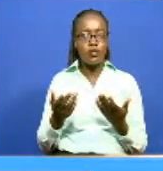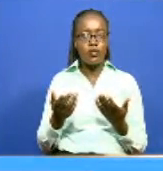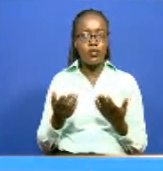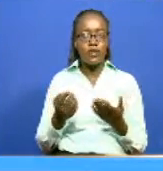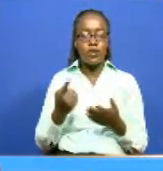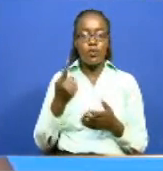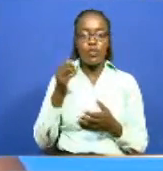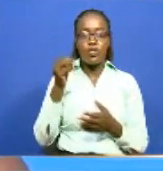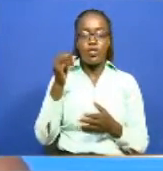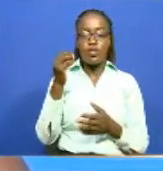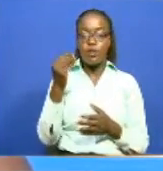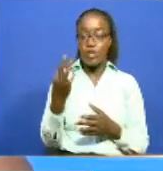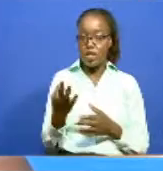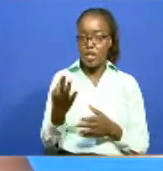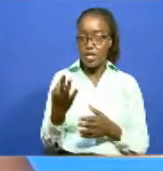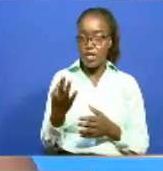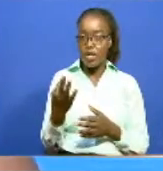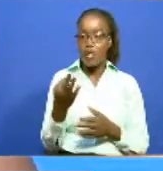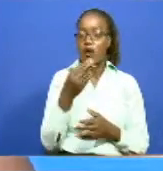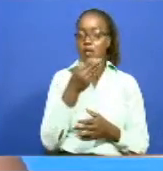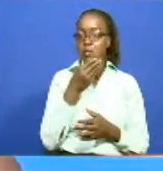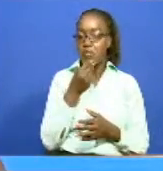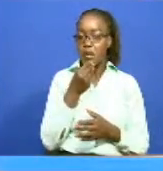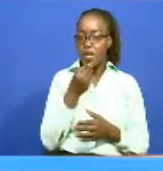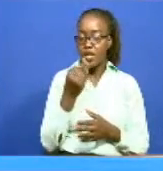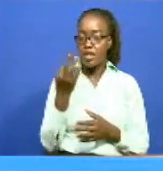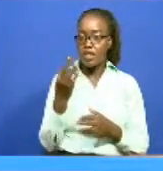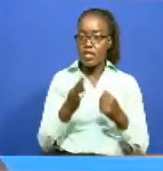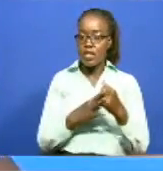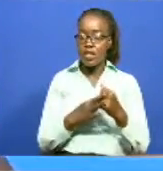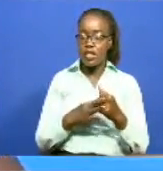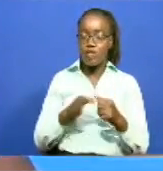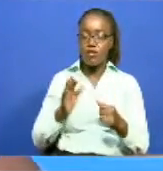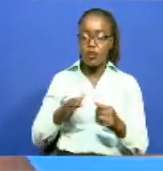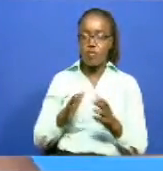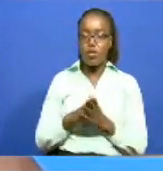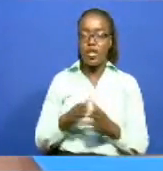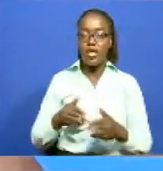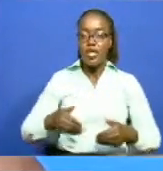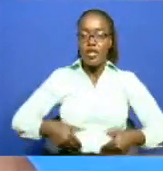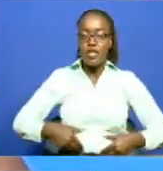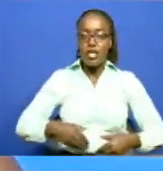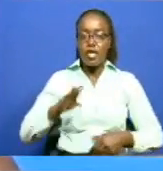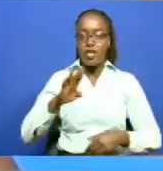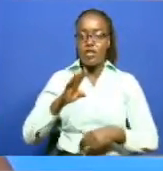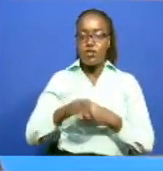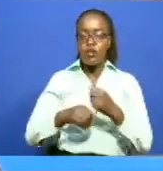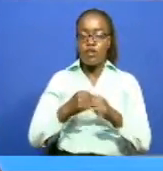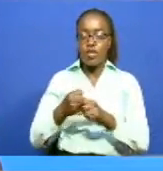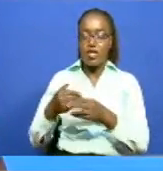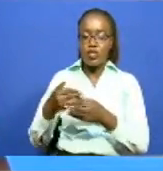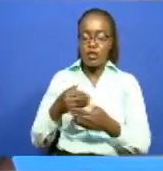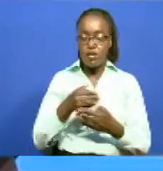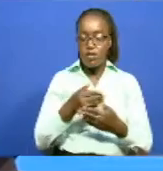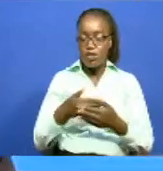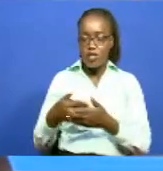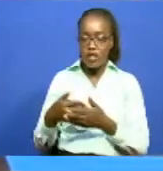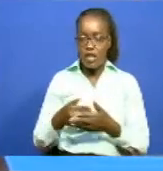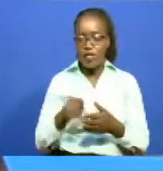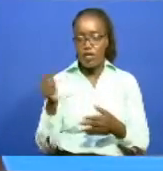103 males and 38 females. And in terms of age, the youngest is a 4-year-old child, while the oldest is